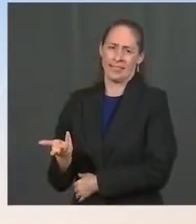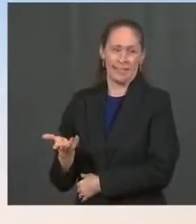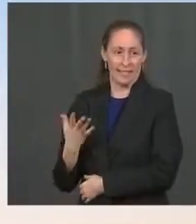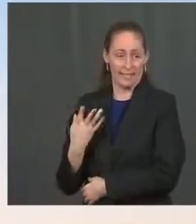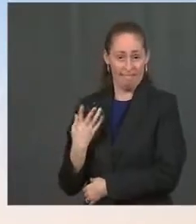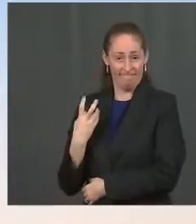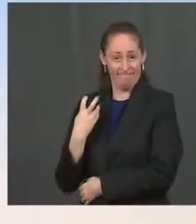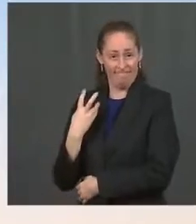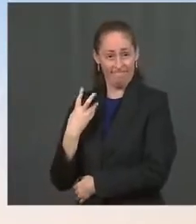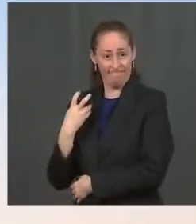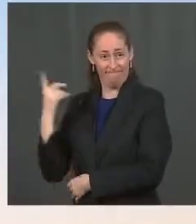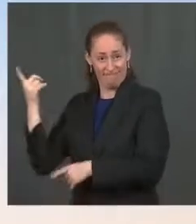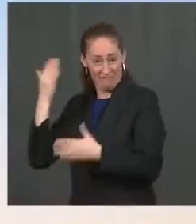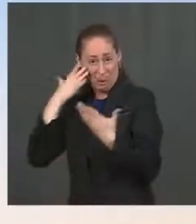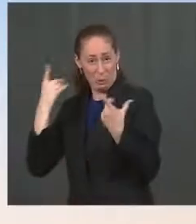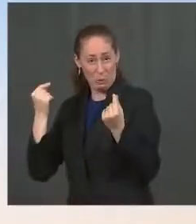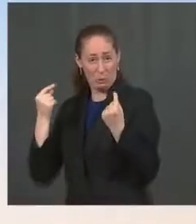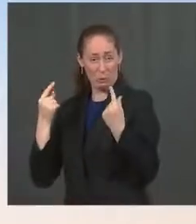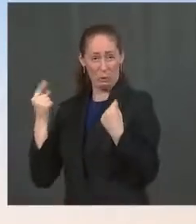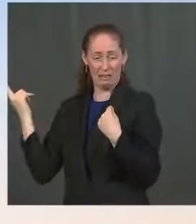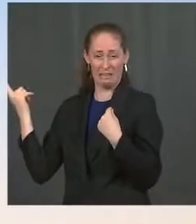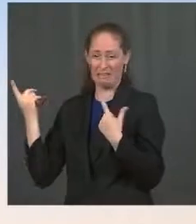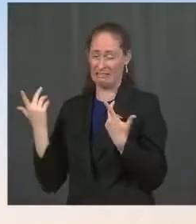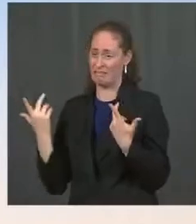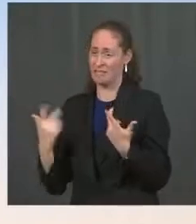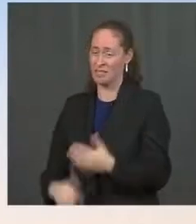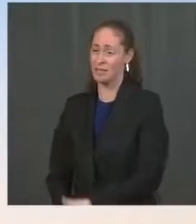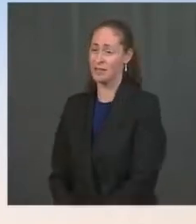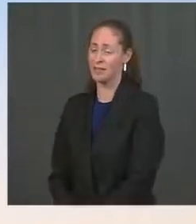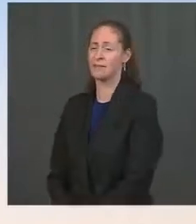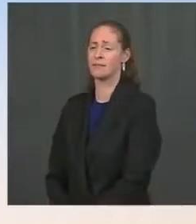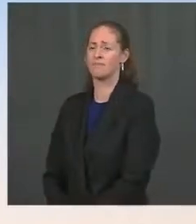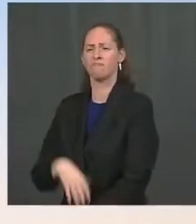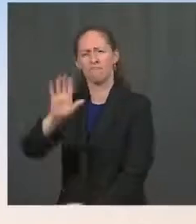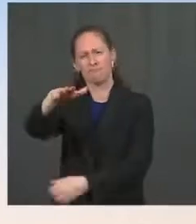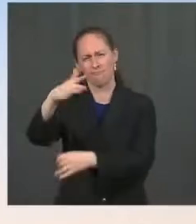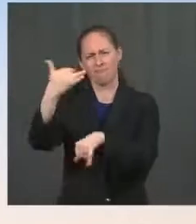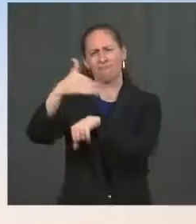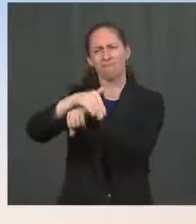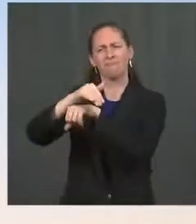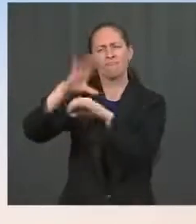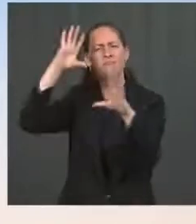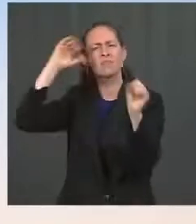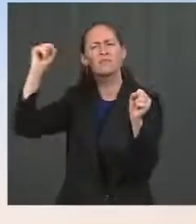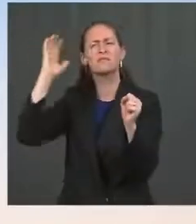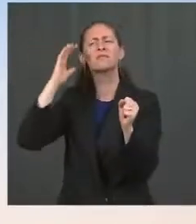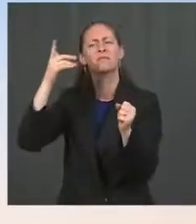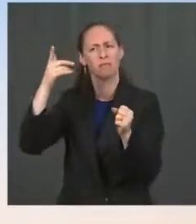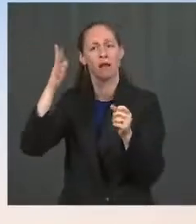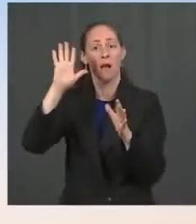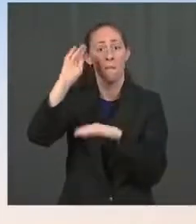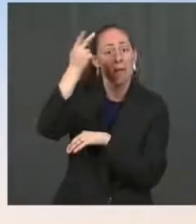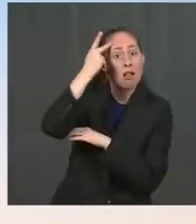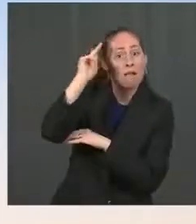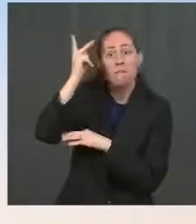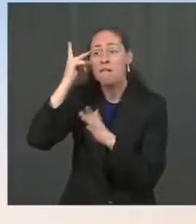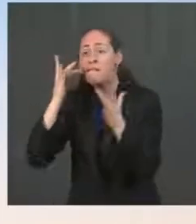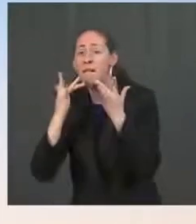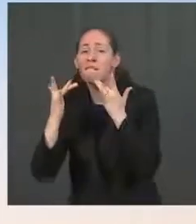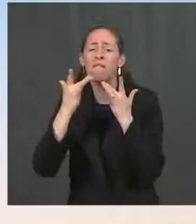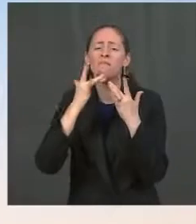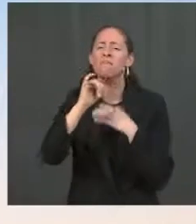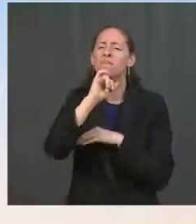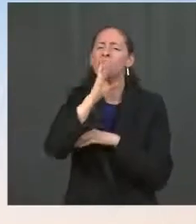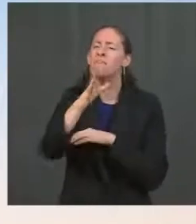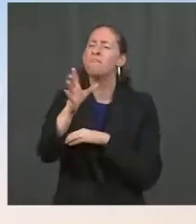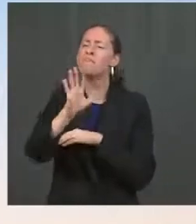that? This is not a political speech, and it's certainly not about poll numbers. What we can acknowledge, and you've seen in a lot of these polls, is that the